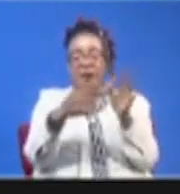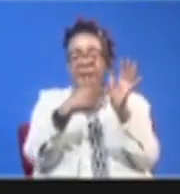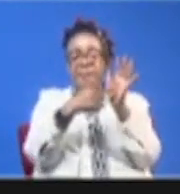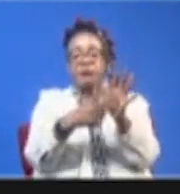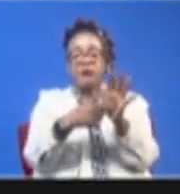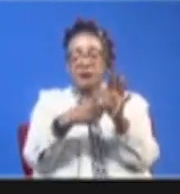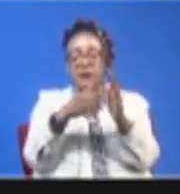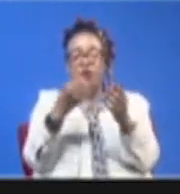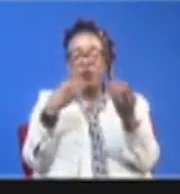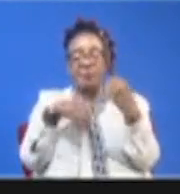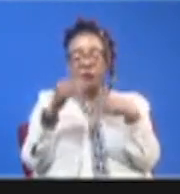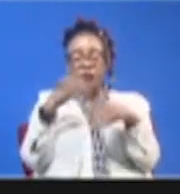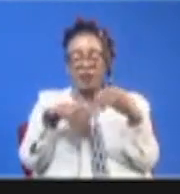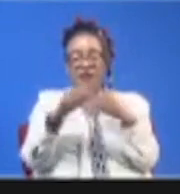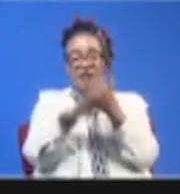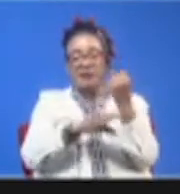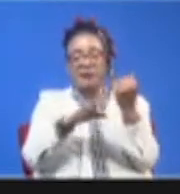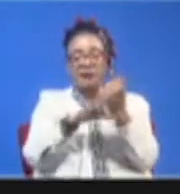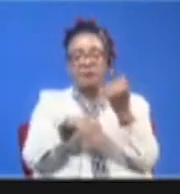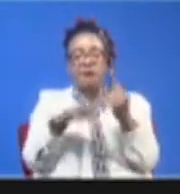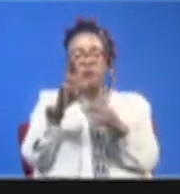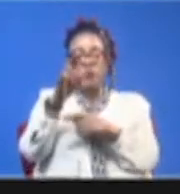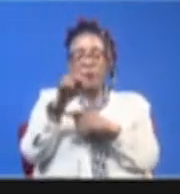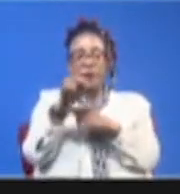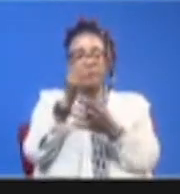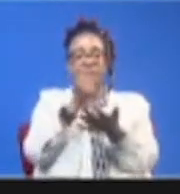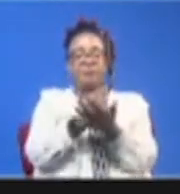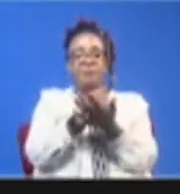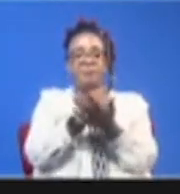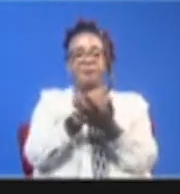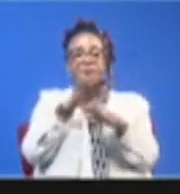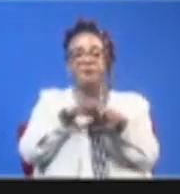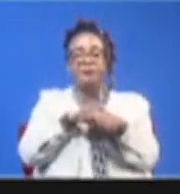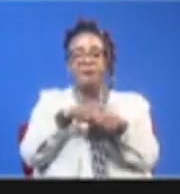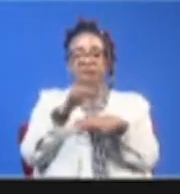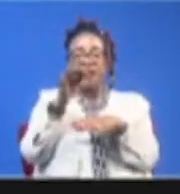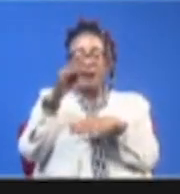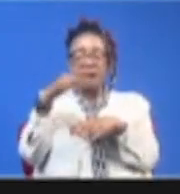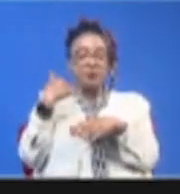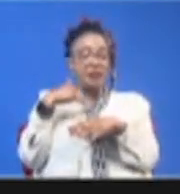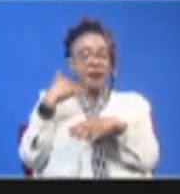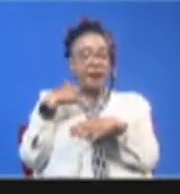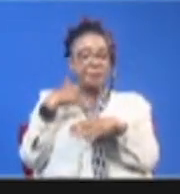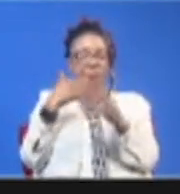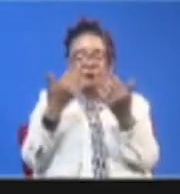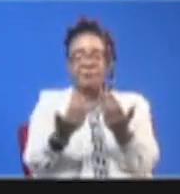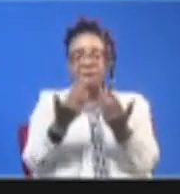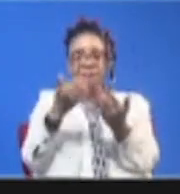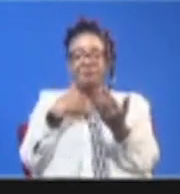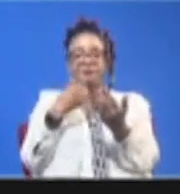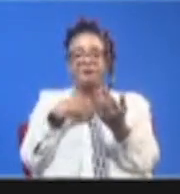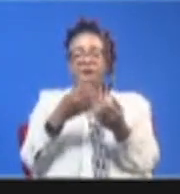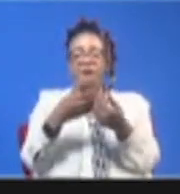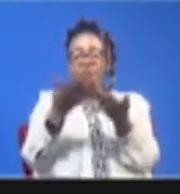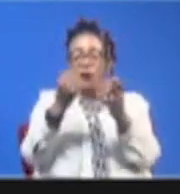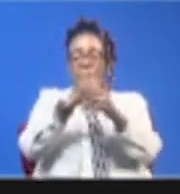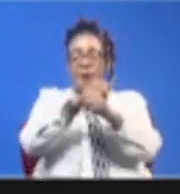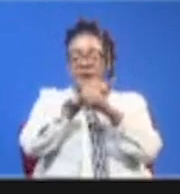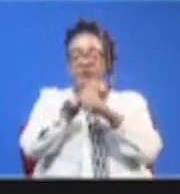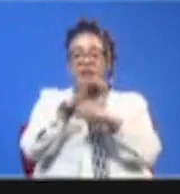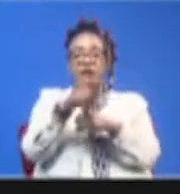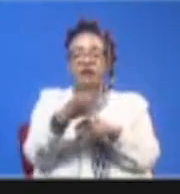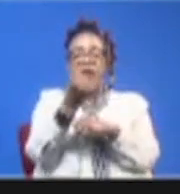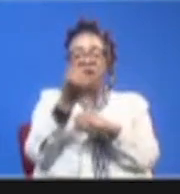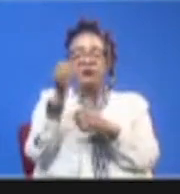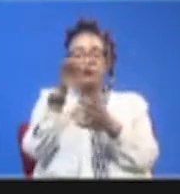country. Meanwhile, the United Nations Office on Drugs and Crime is developing a framework to protect journalists in order to